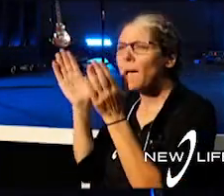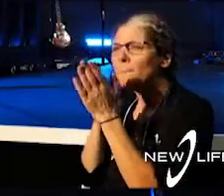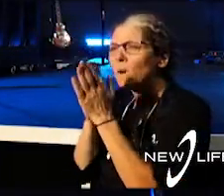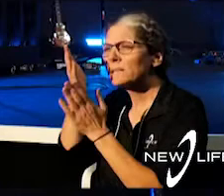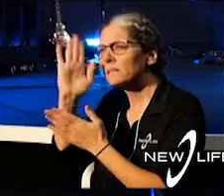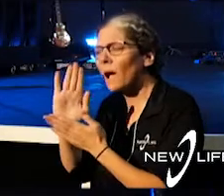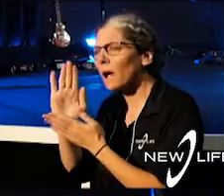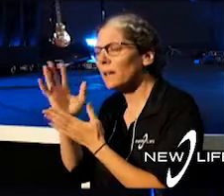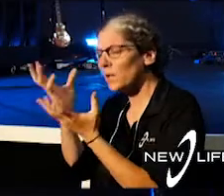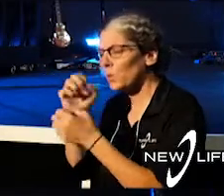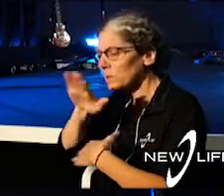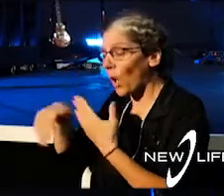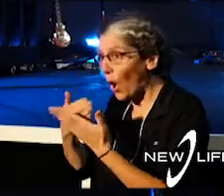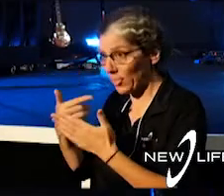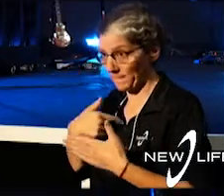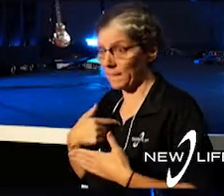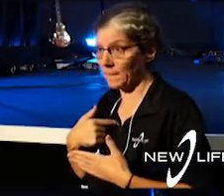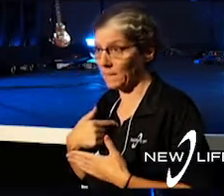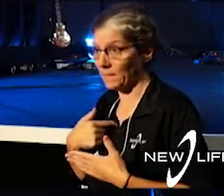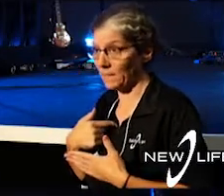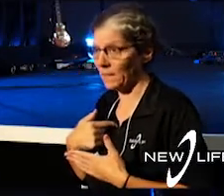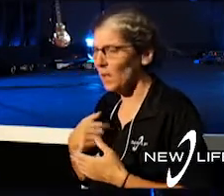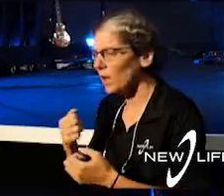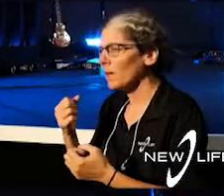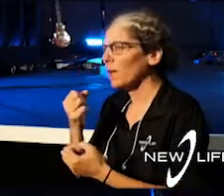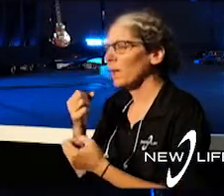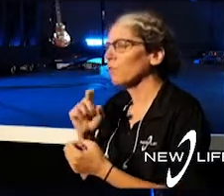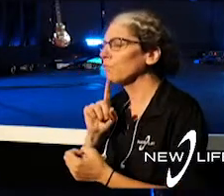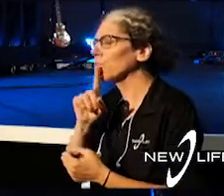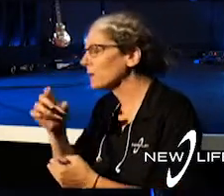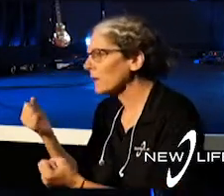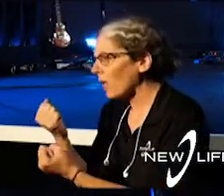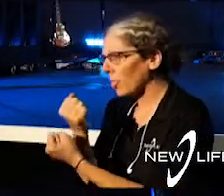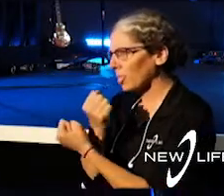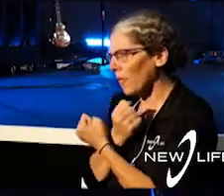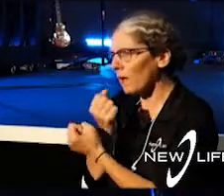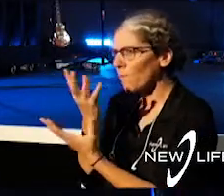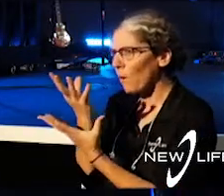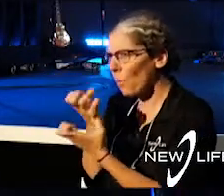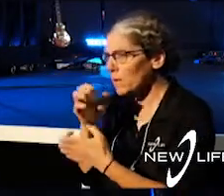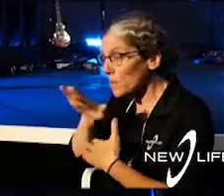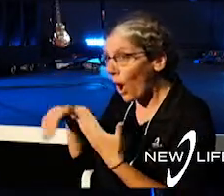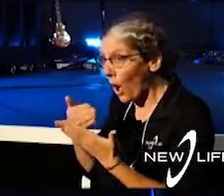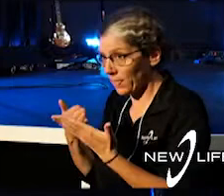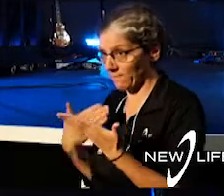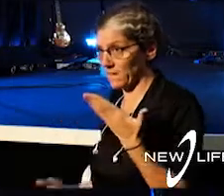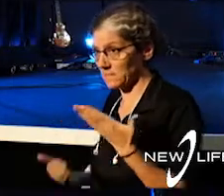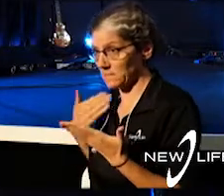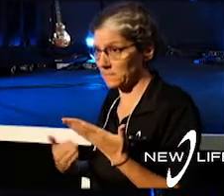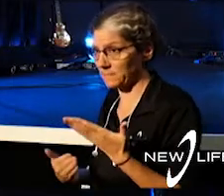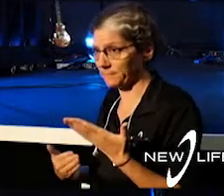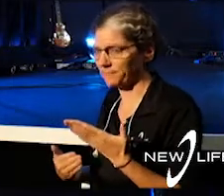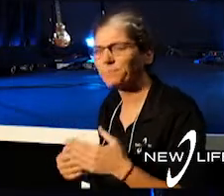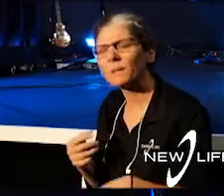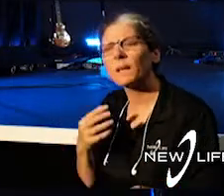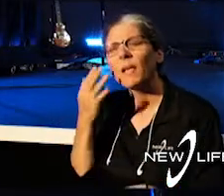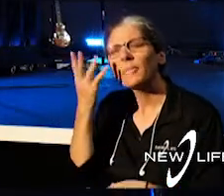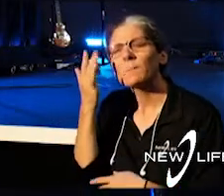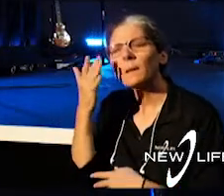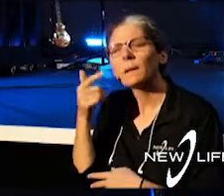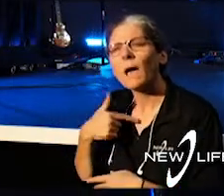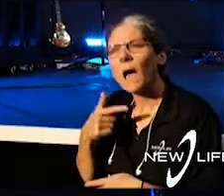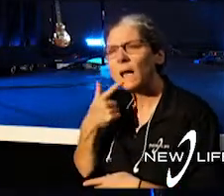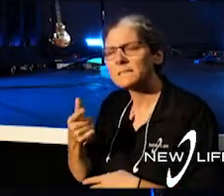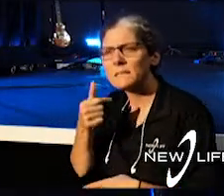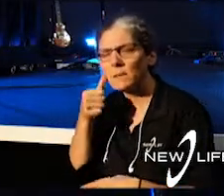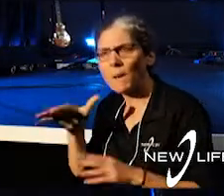wants all of me. Real love desires each and every part of us. I mean, if I said to my wife,